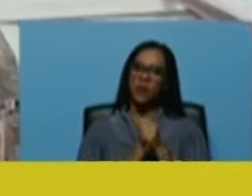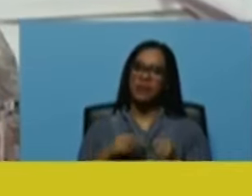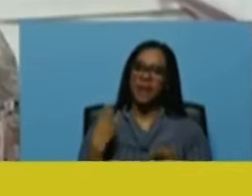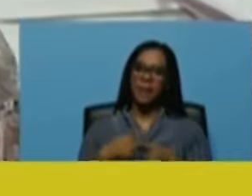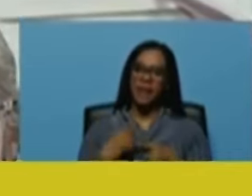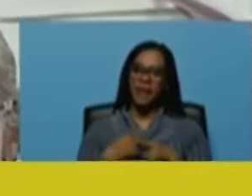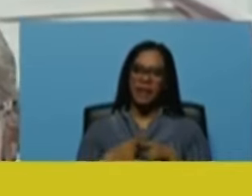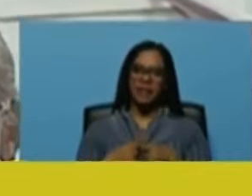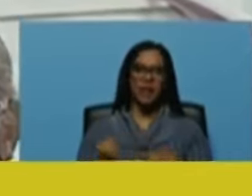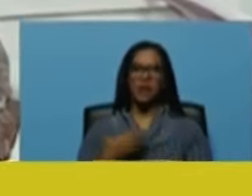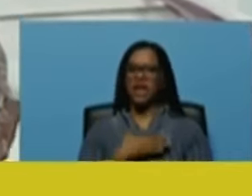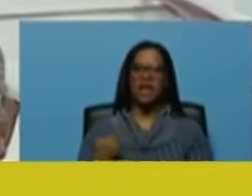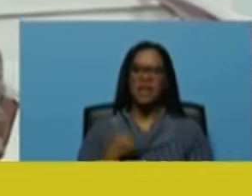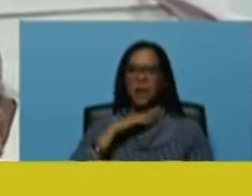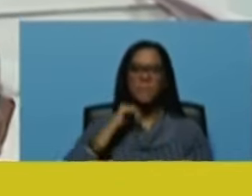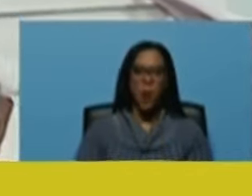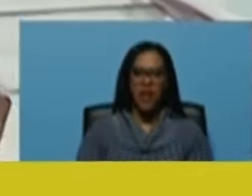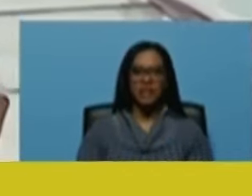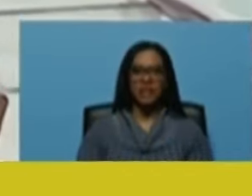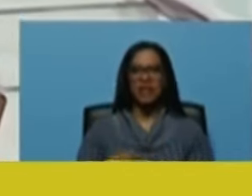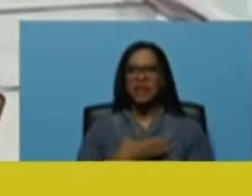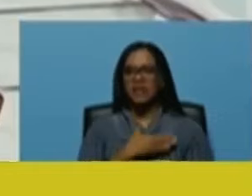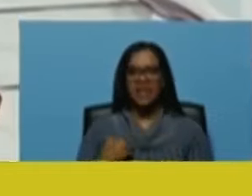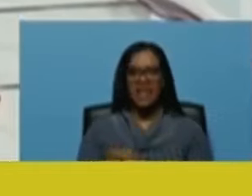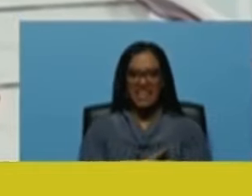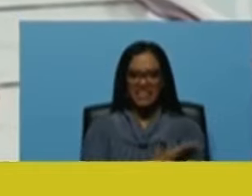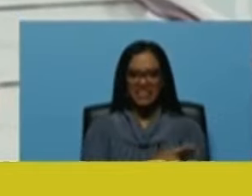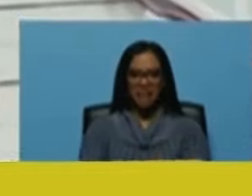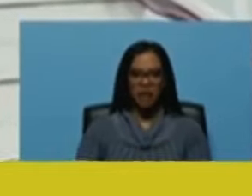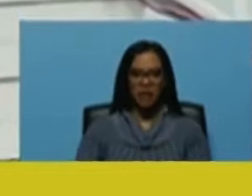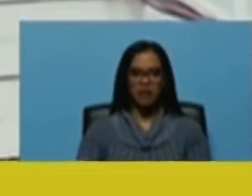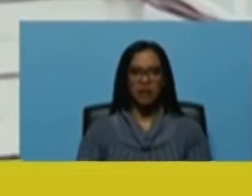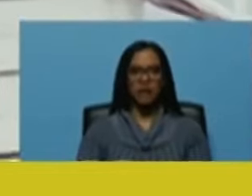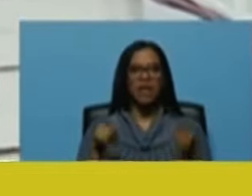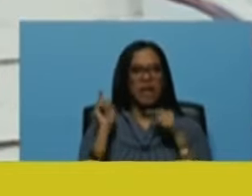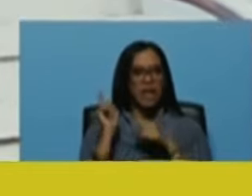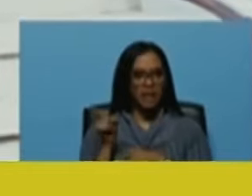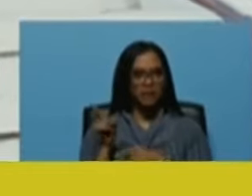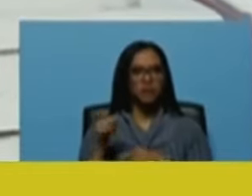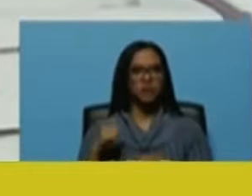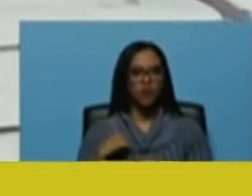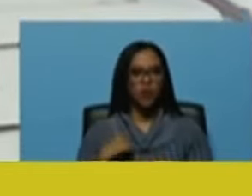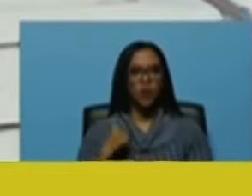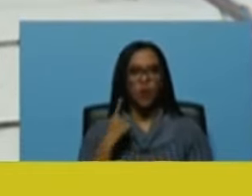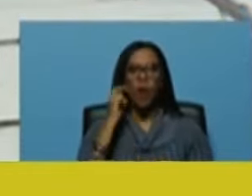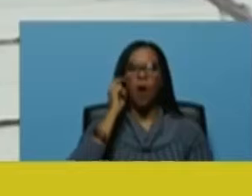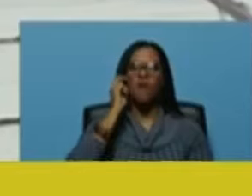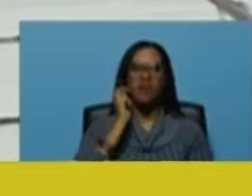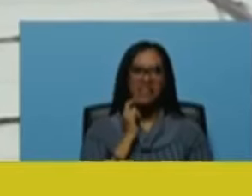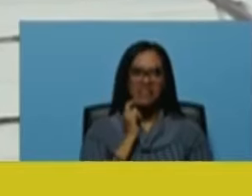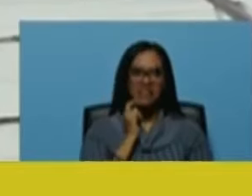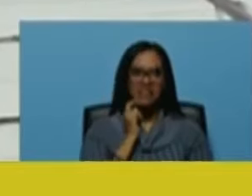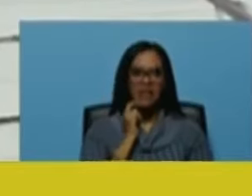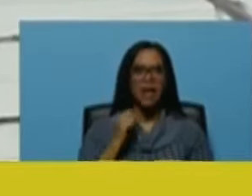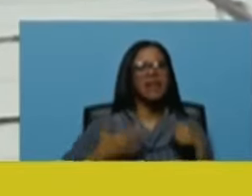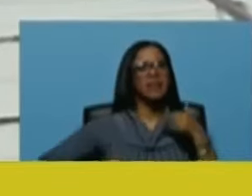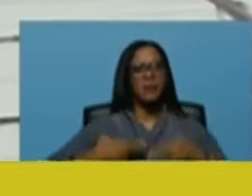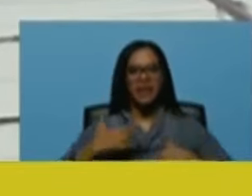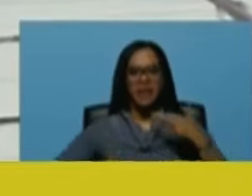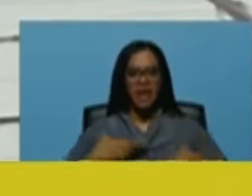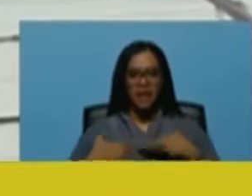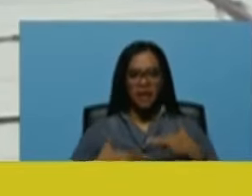threat that they, what they wanted was death, they wanted blood. These are a fascist,